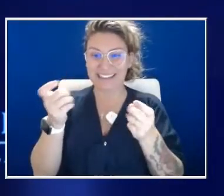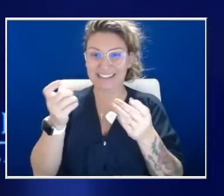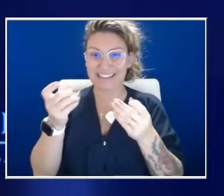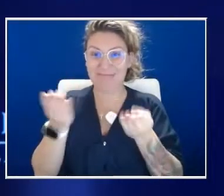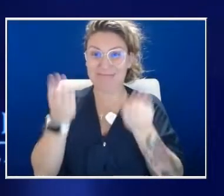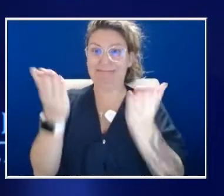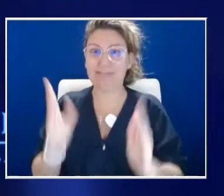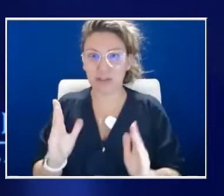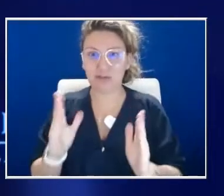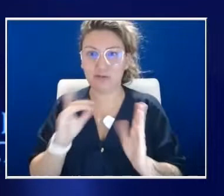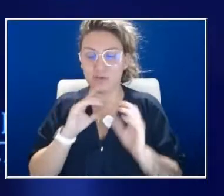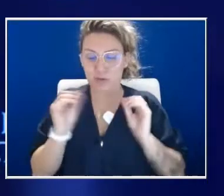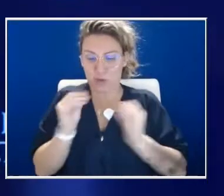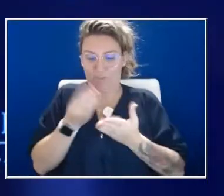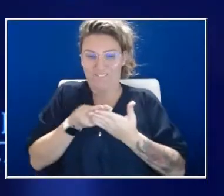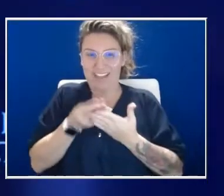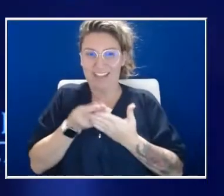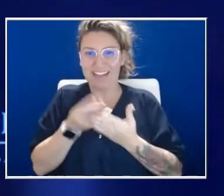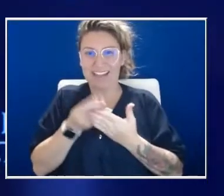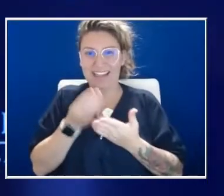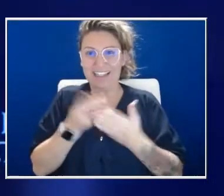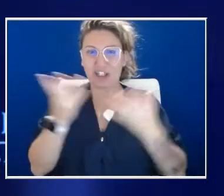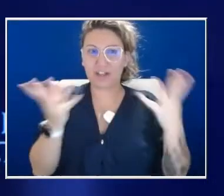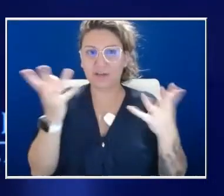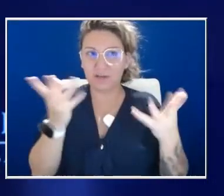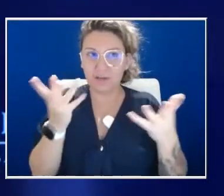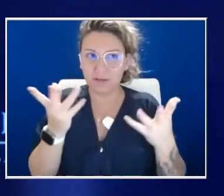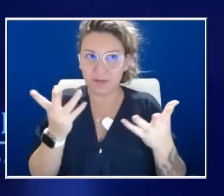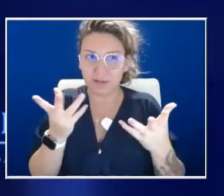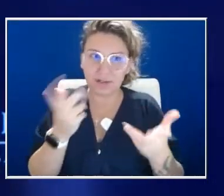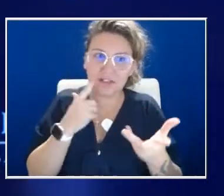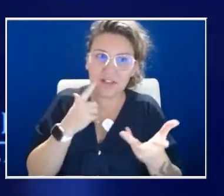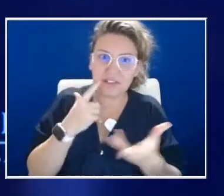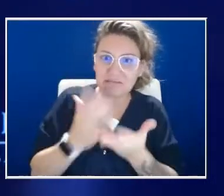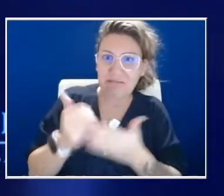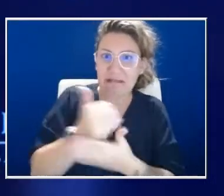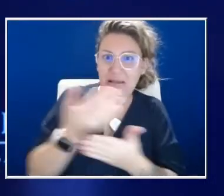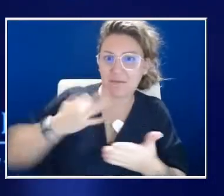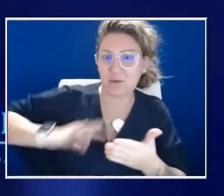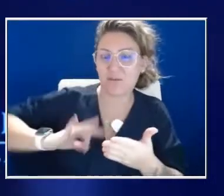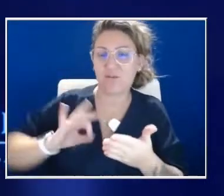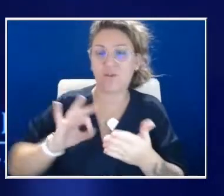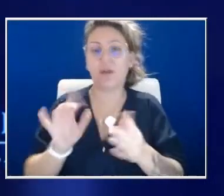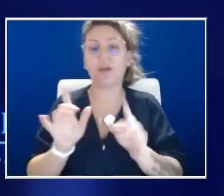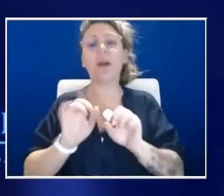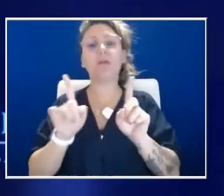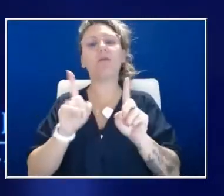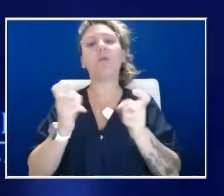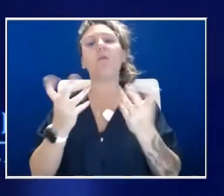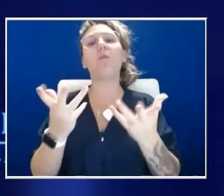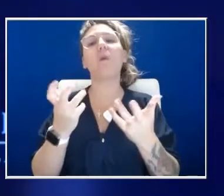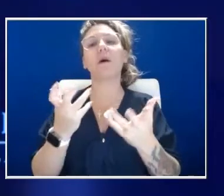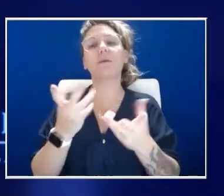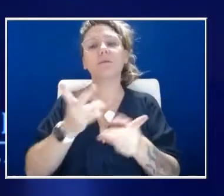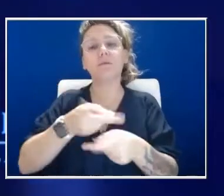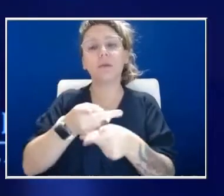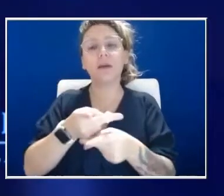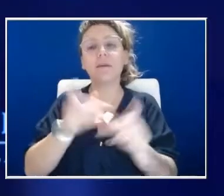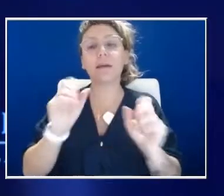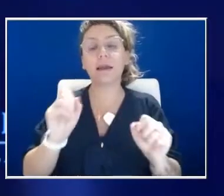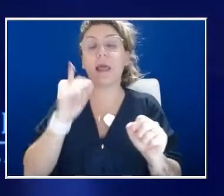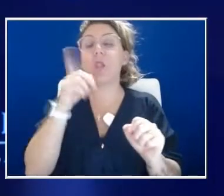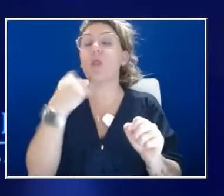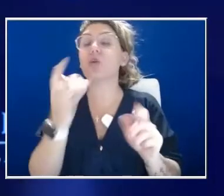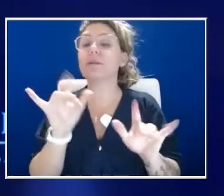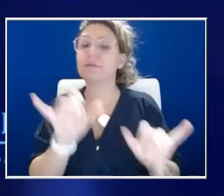some expert consensus kind of pushing back in that perspective. However, we also want to be very cautious because they can look alike. People who